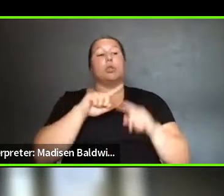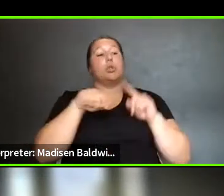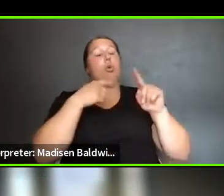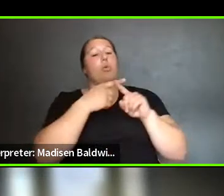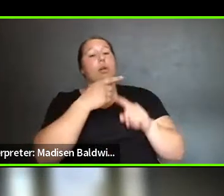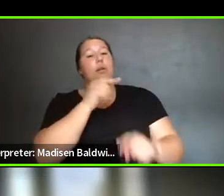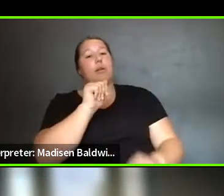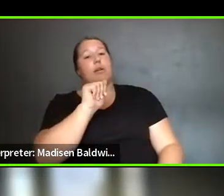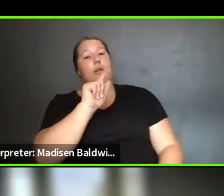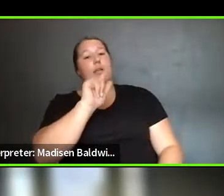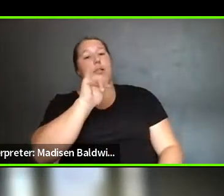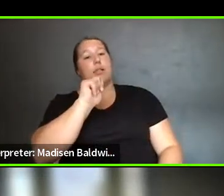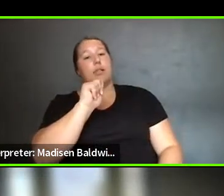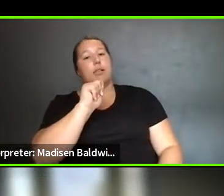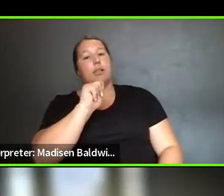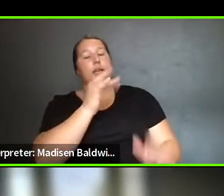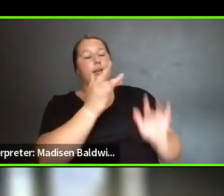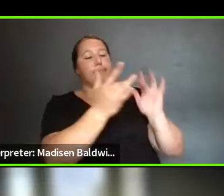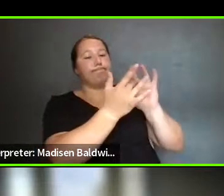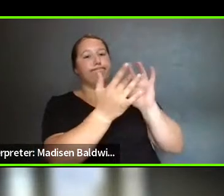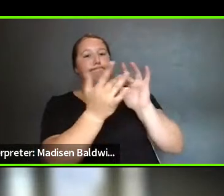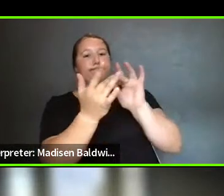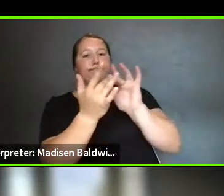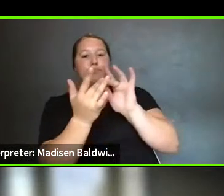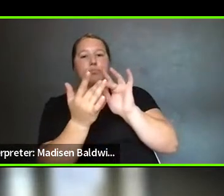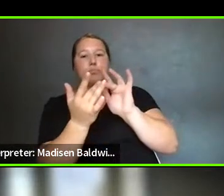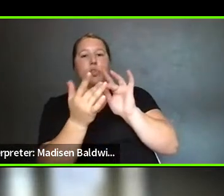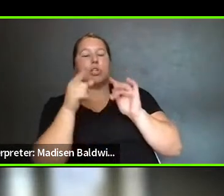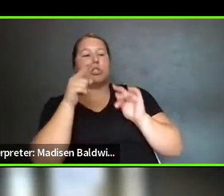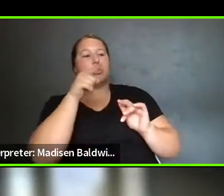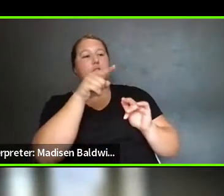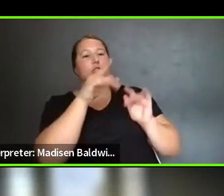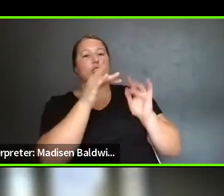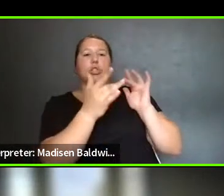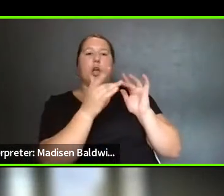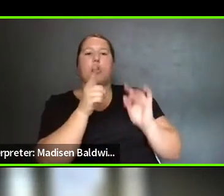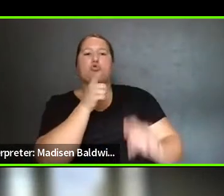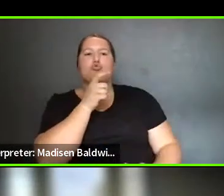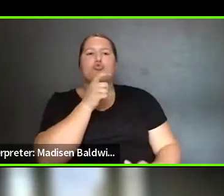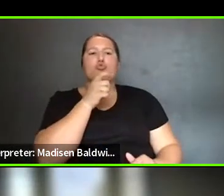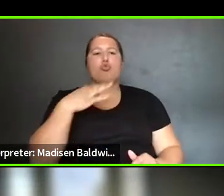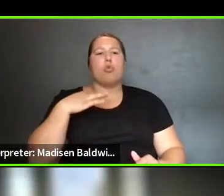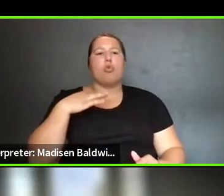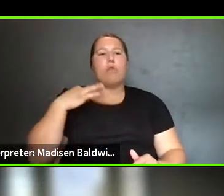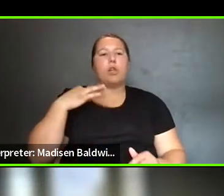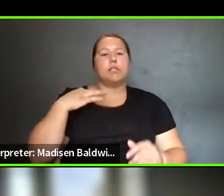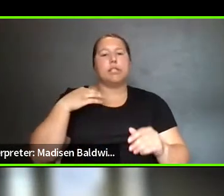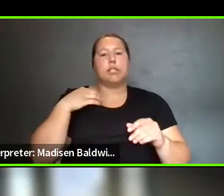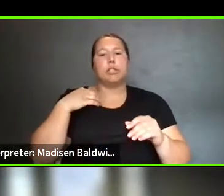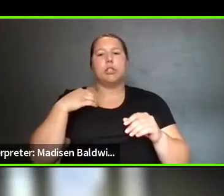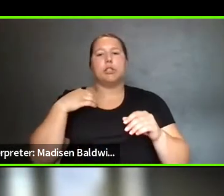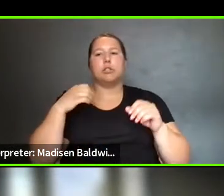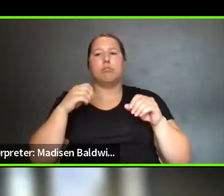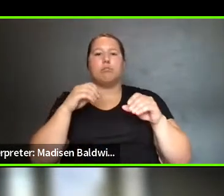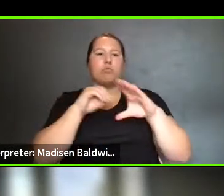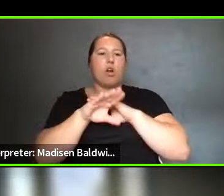a homicide, and she can speak more to this, she does her outreach to see which volunteers are available to come to the